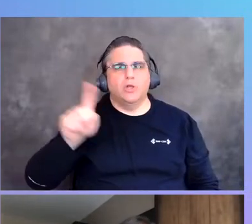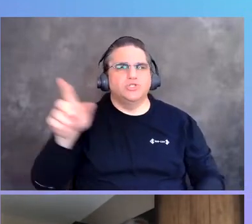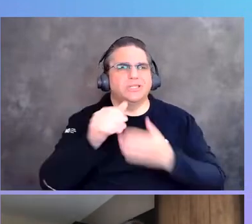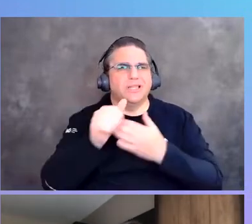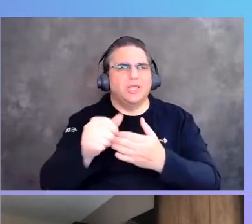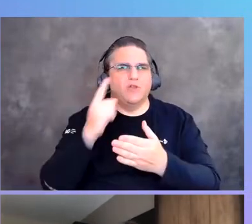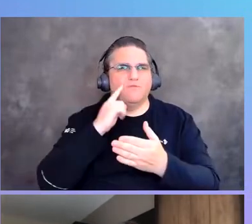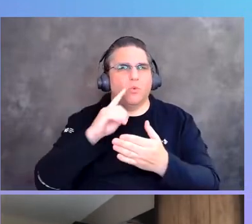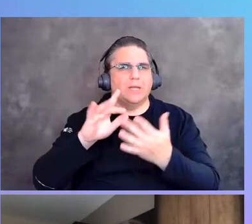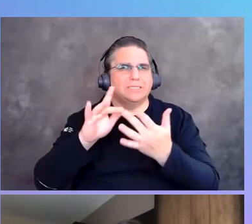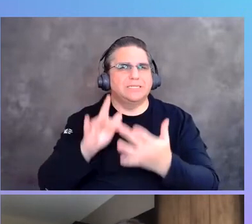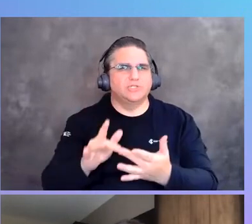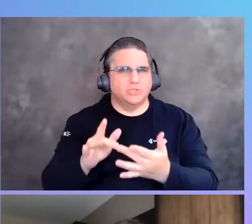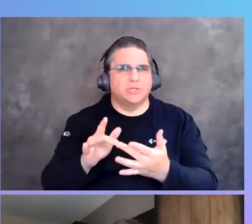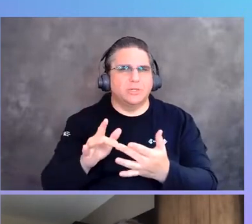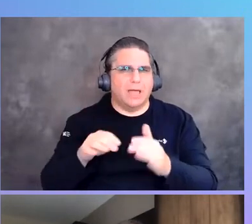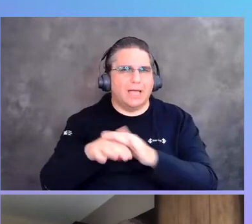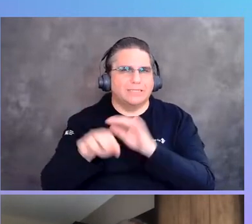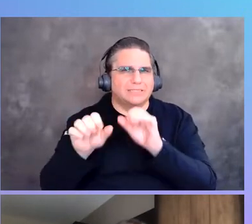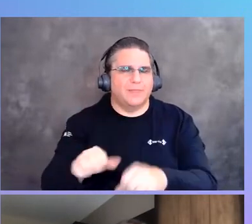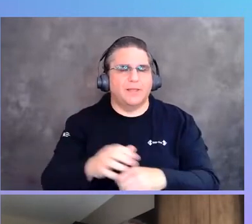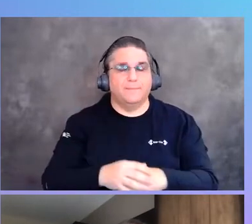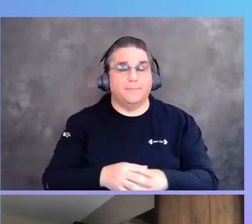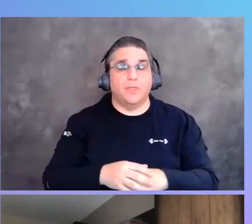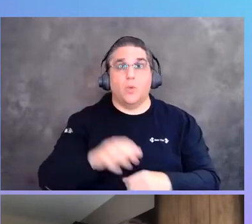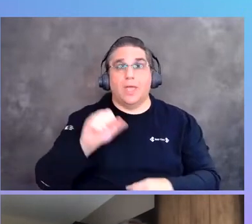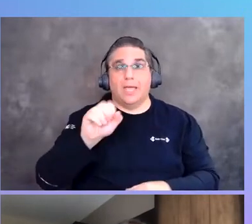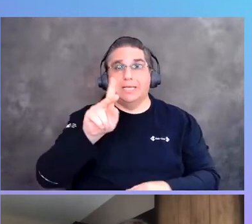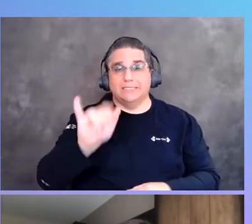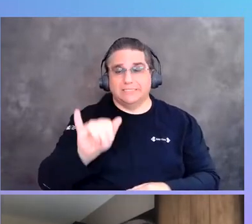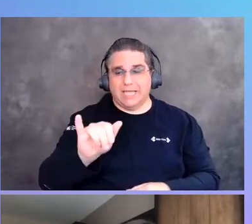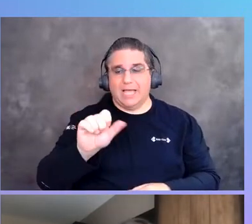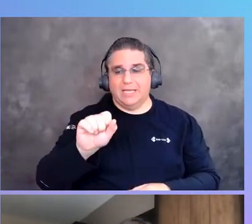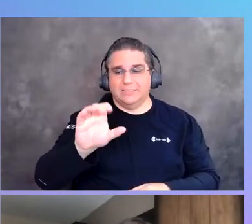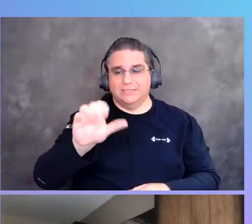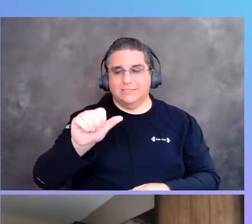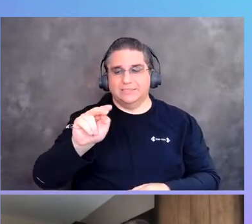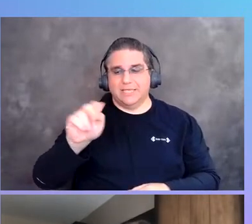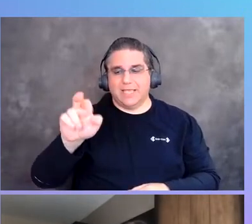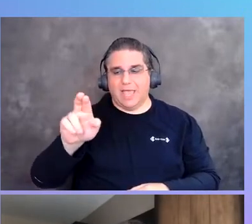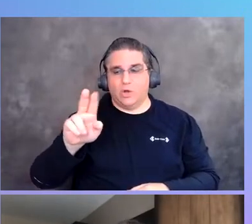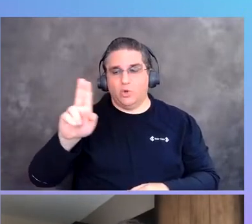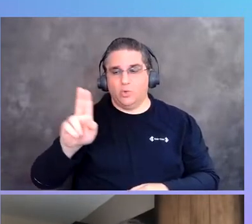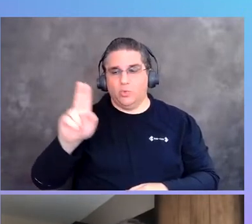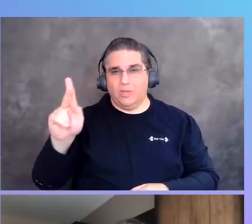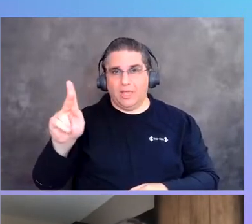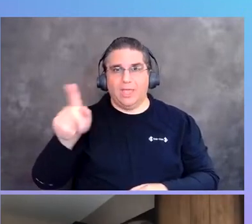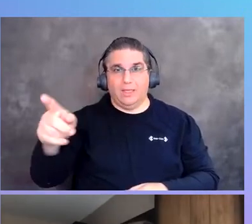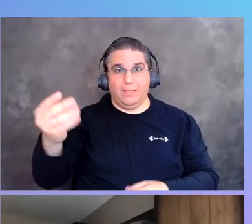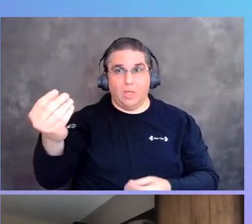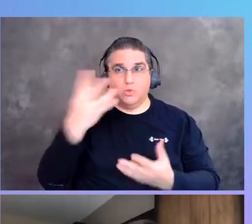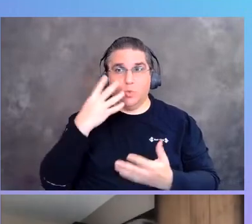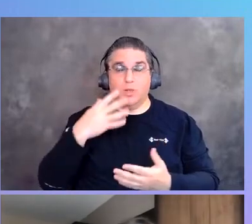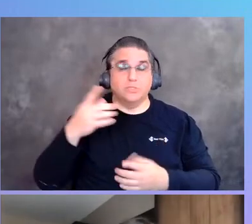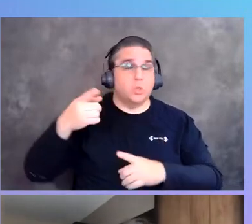at Skyscanner UK, as a starting point, one of the first things they said was, our goal is to